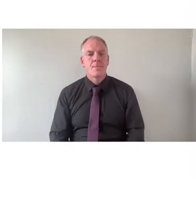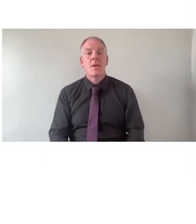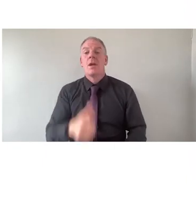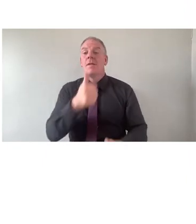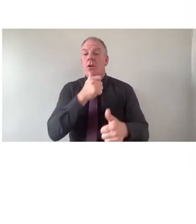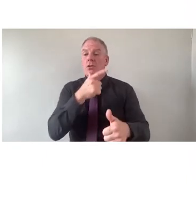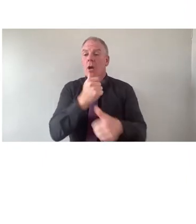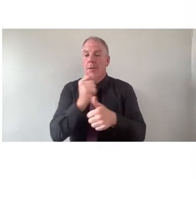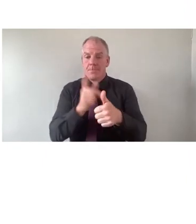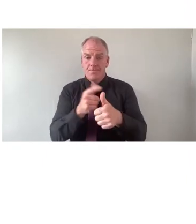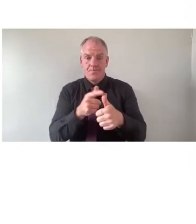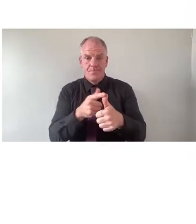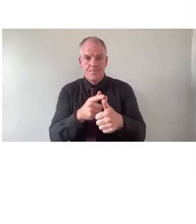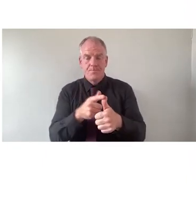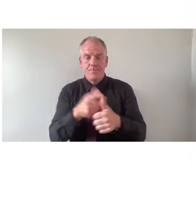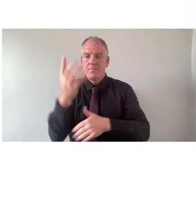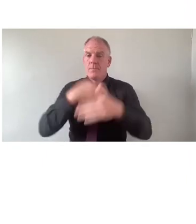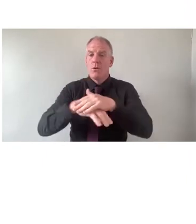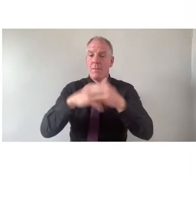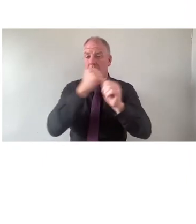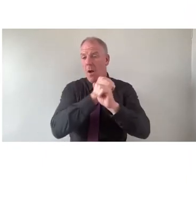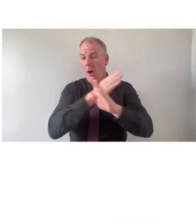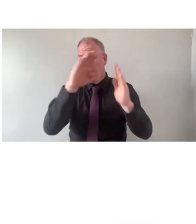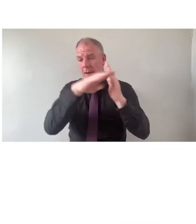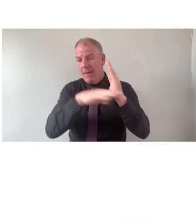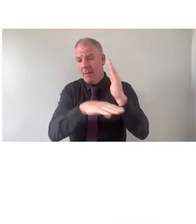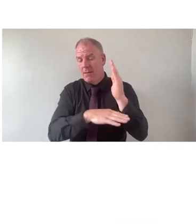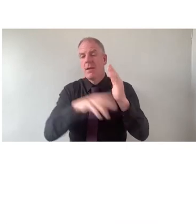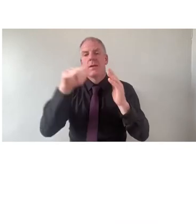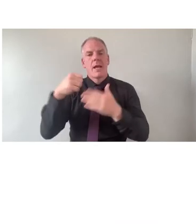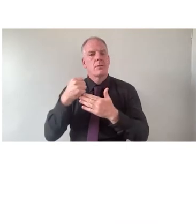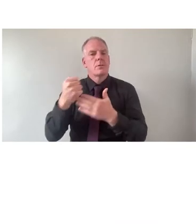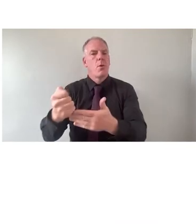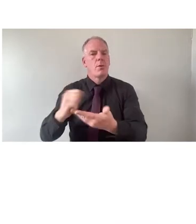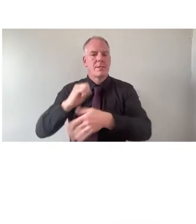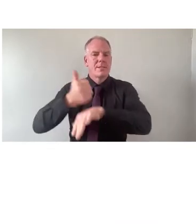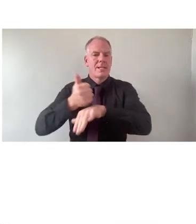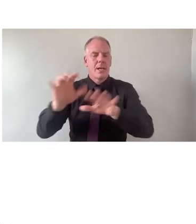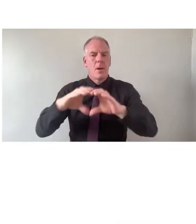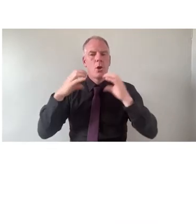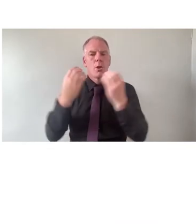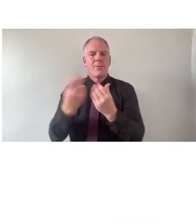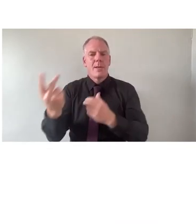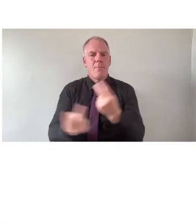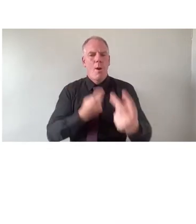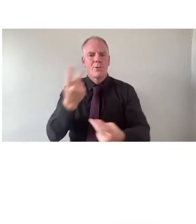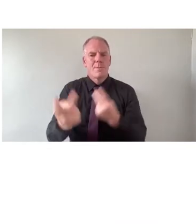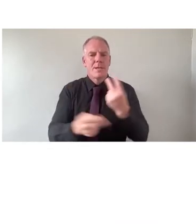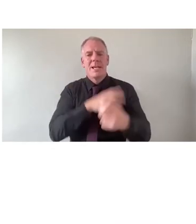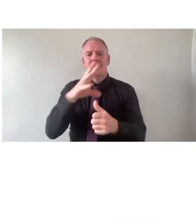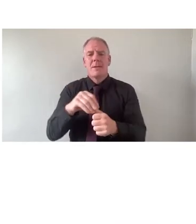wanted to just make is that governments at all levels really can play an important role in supporting the creation of these community-driven partnerships, and especially for